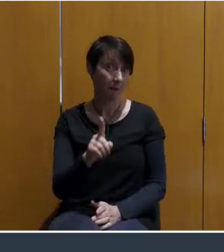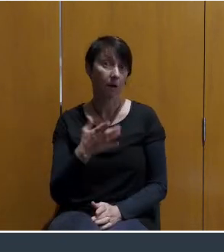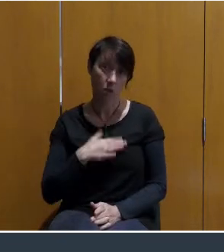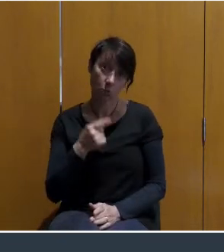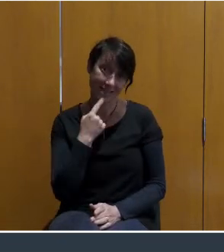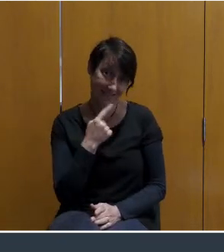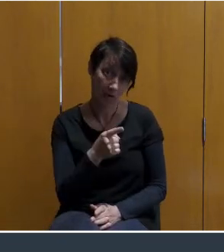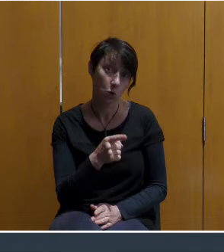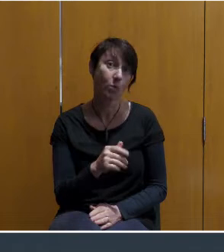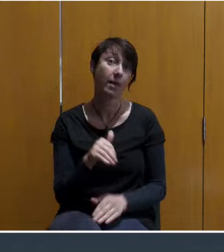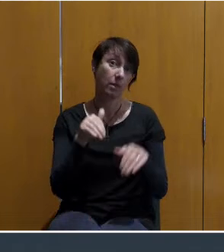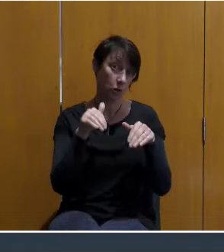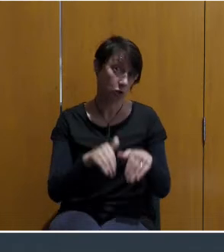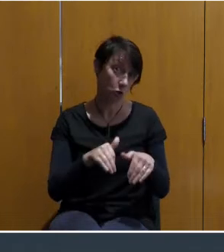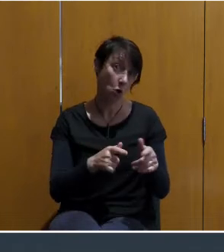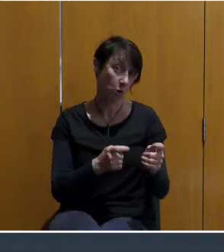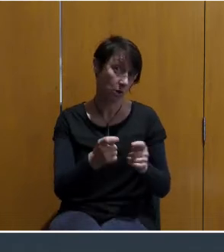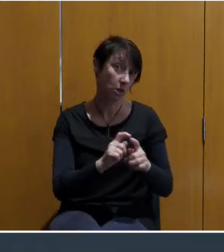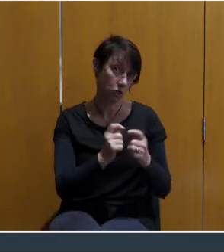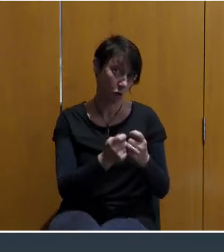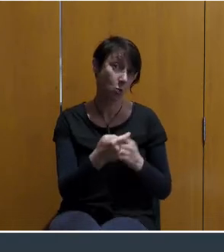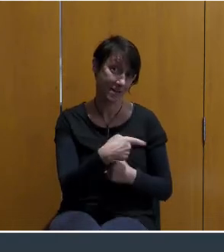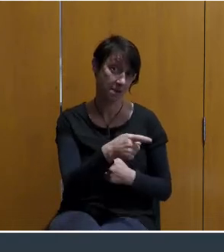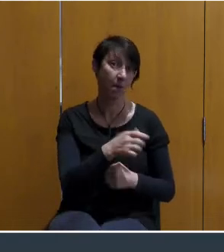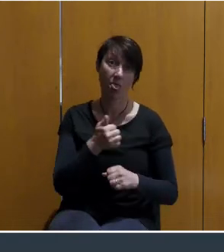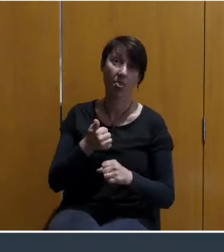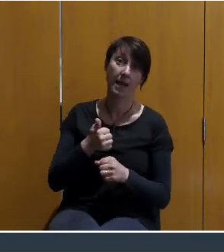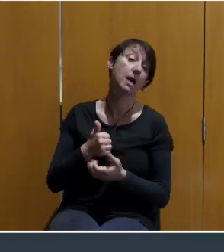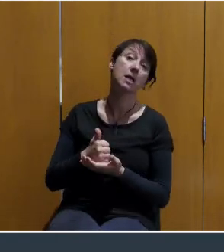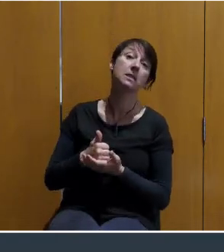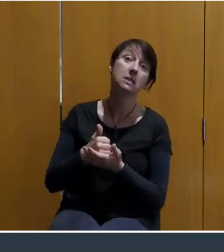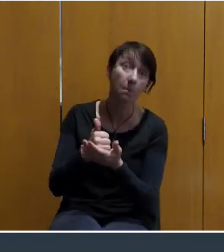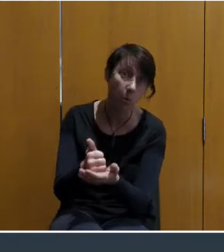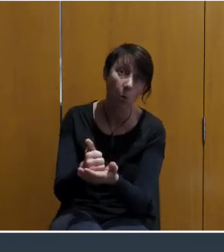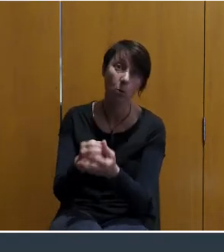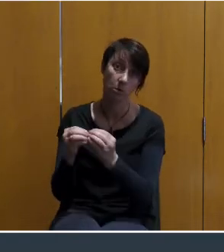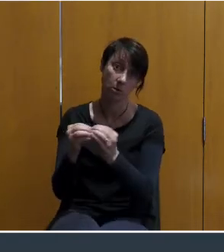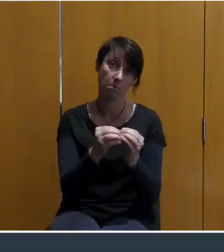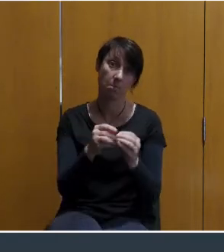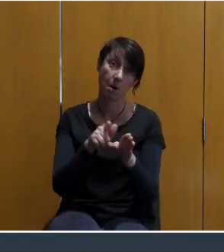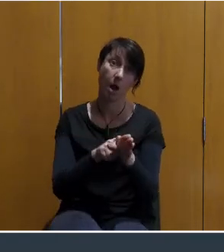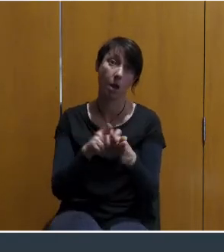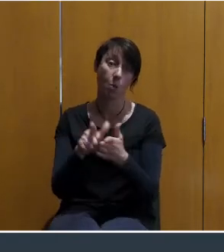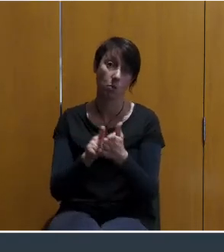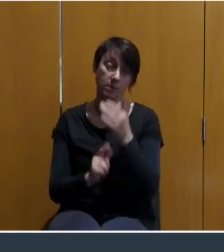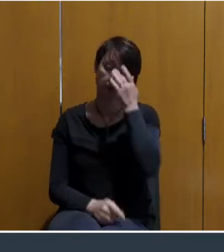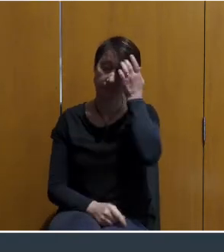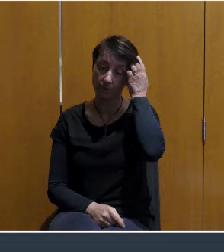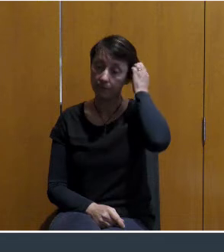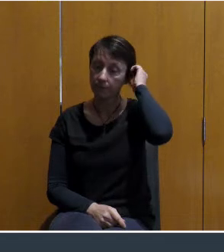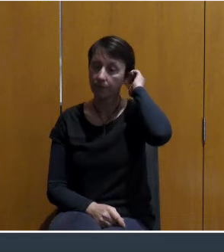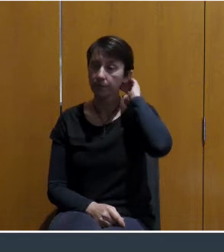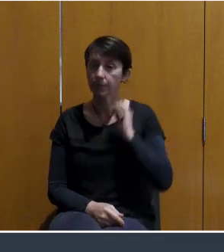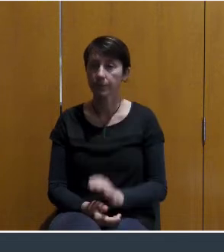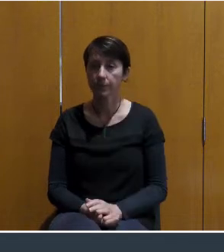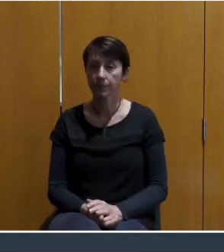control team, as they believe it would be easier to do their work. Well, I would think that being a division of Napier City Council, you would